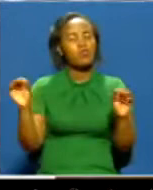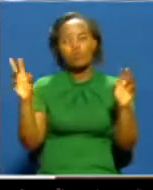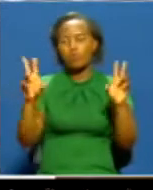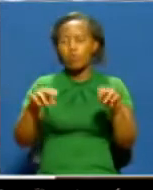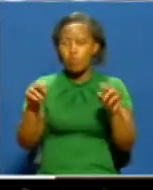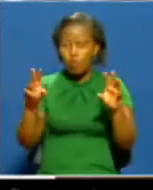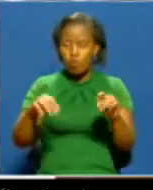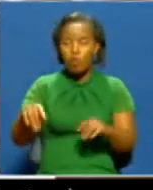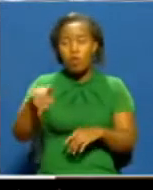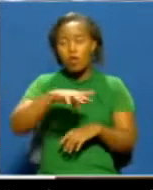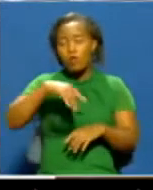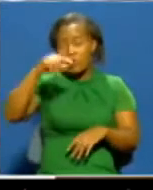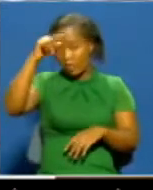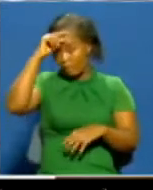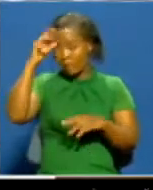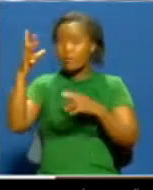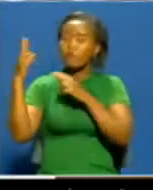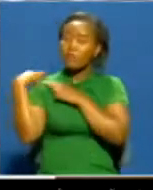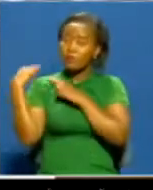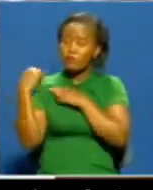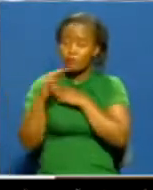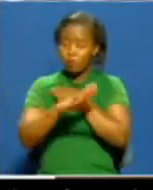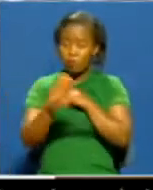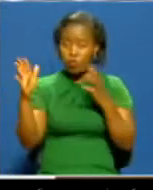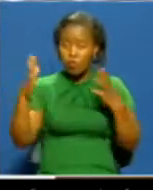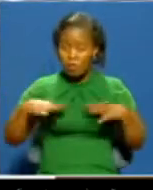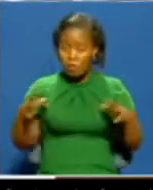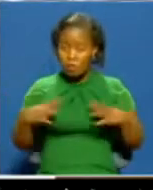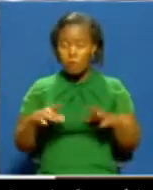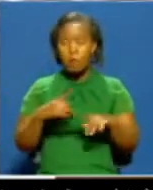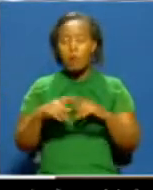own citizens. But I think it's good to look at it